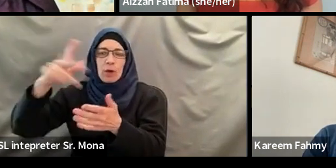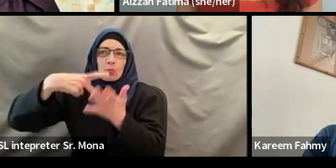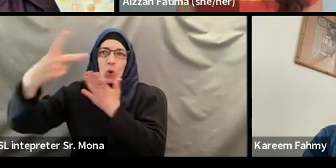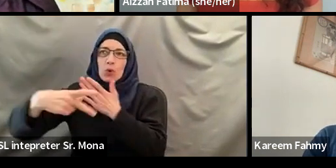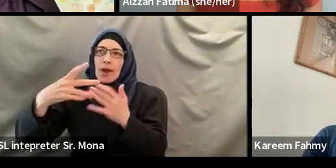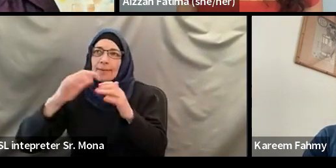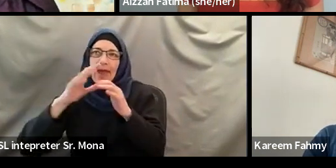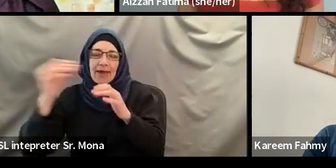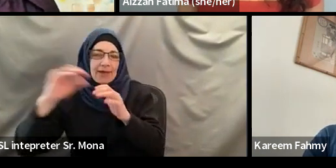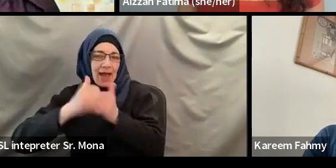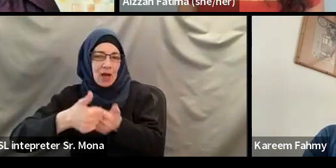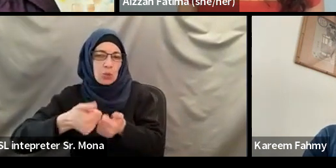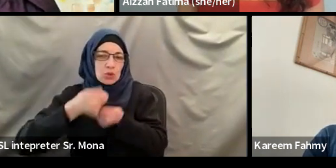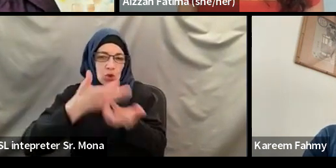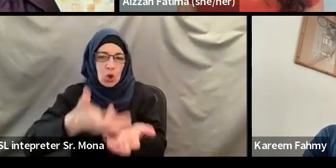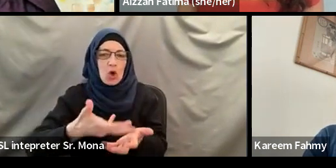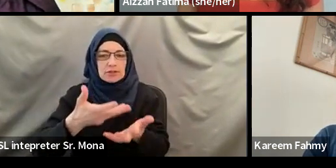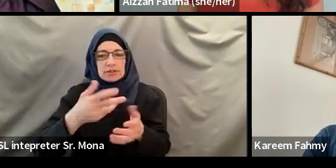was, you know. So